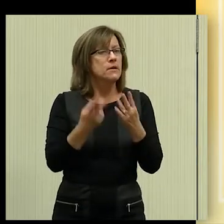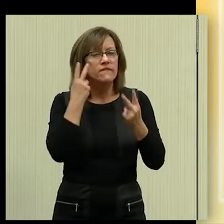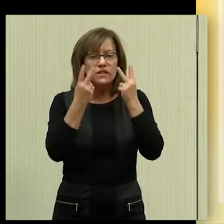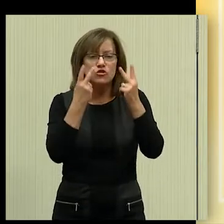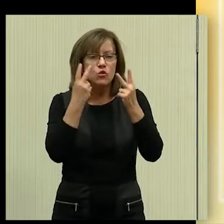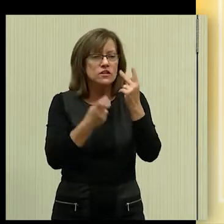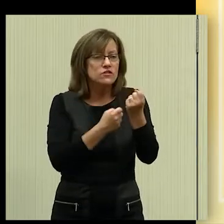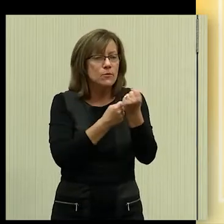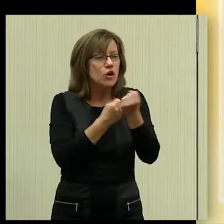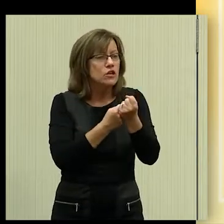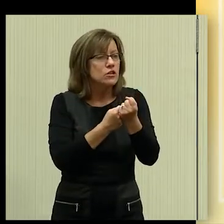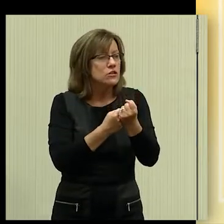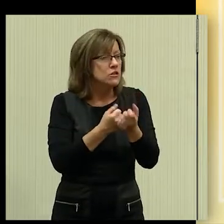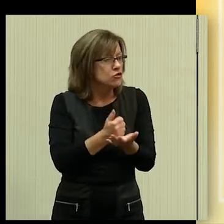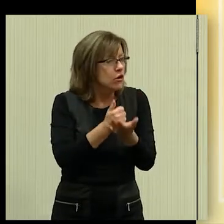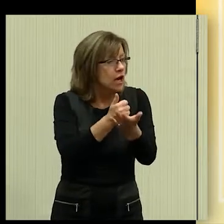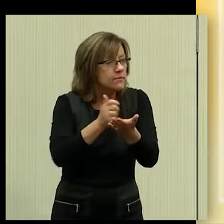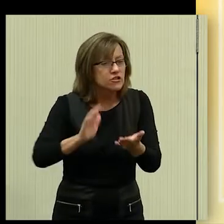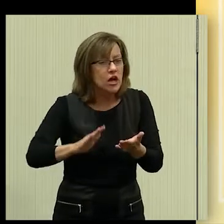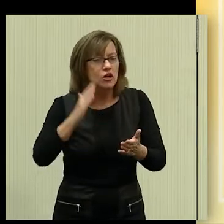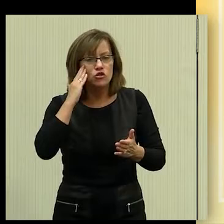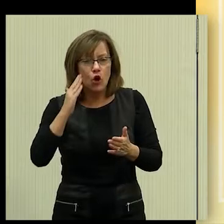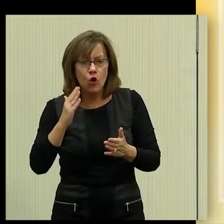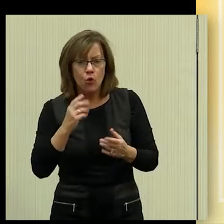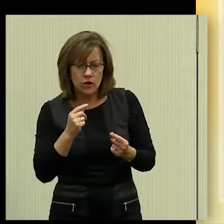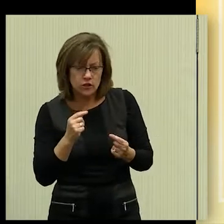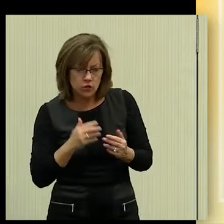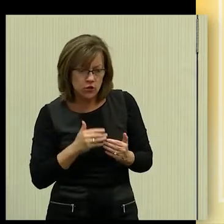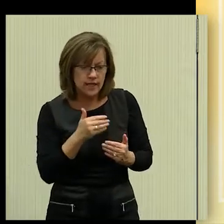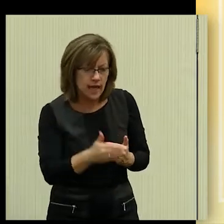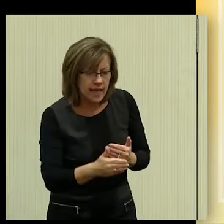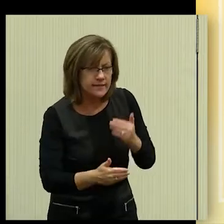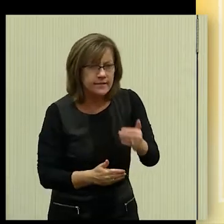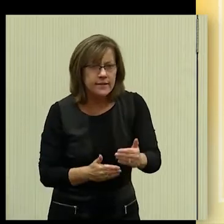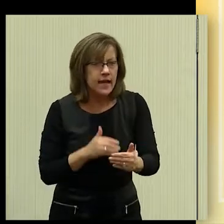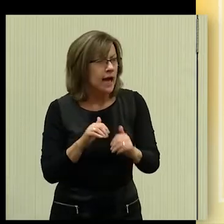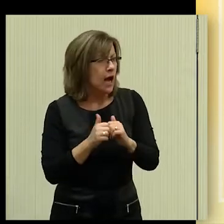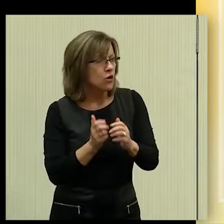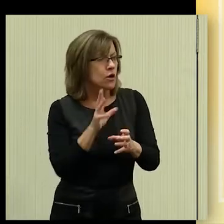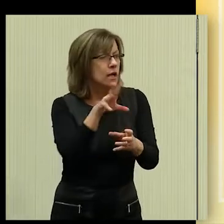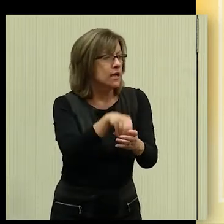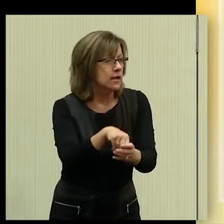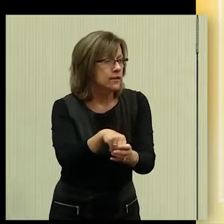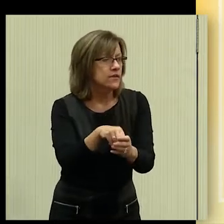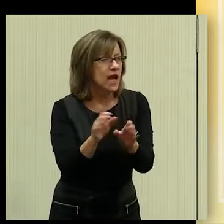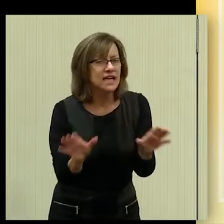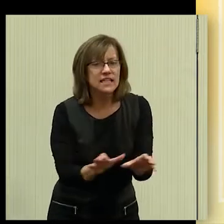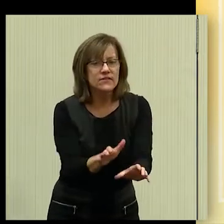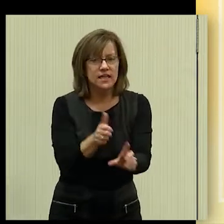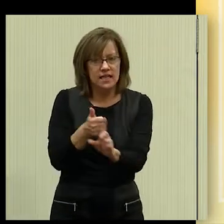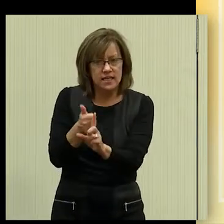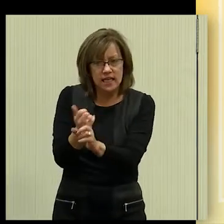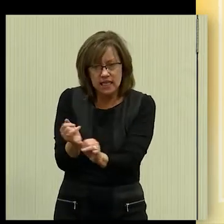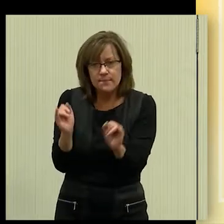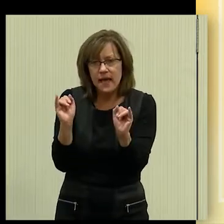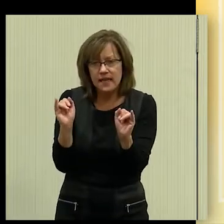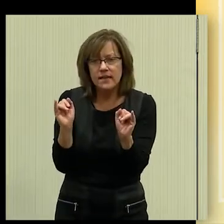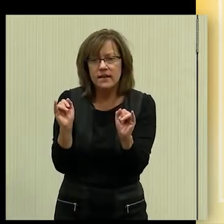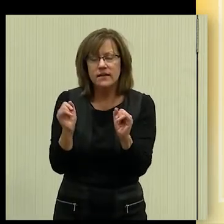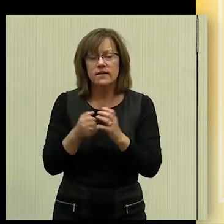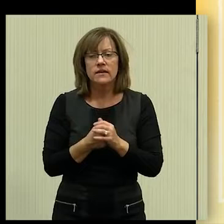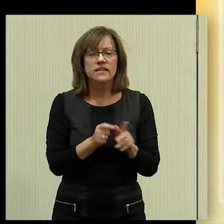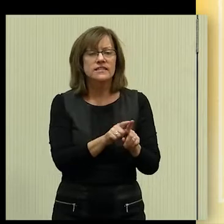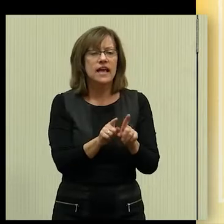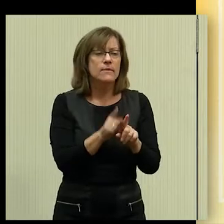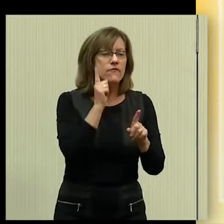supports to help a child know how to progress and how to engage in an activity independently. Again, the same kind of thing for children